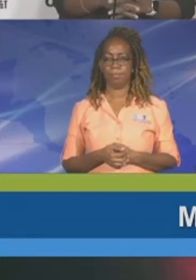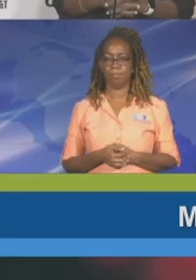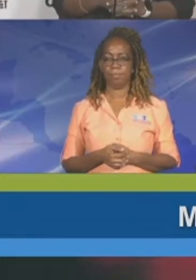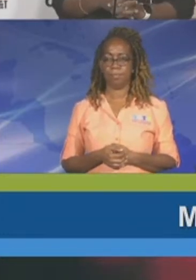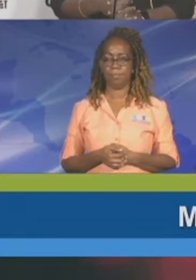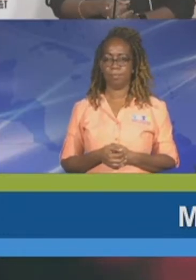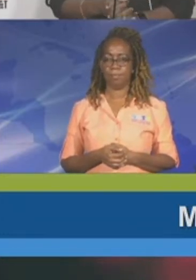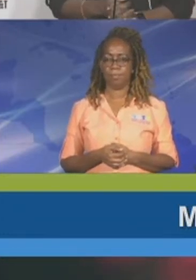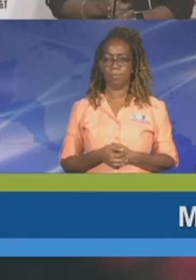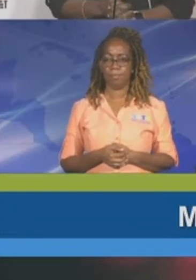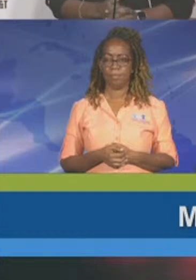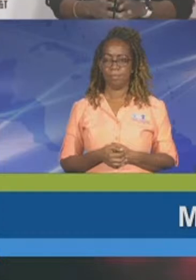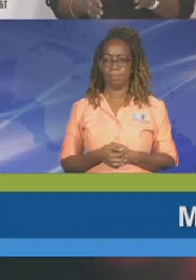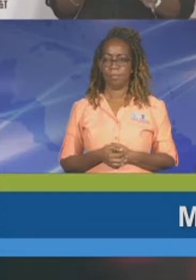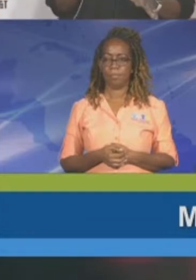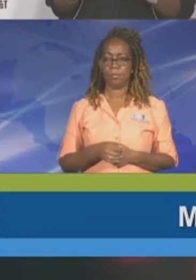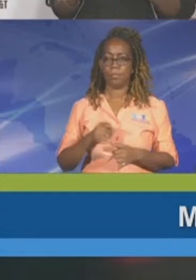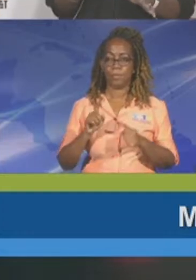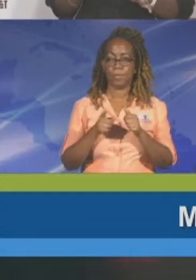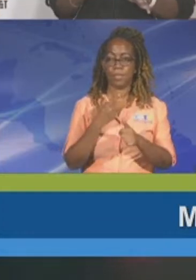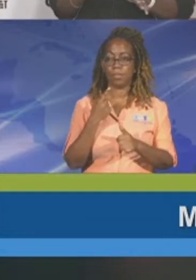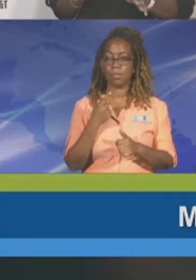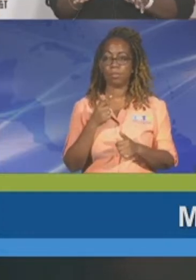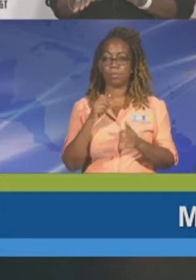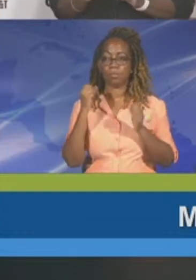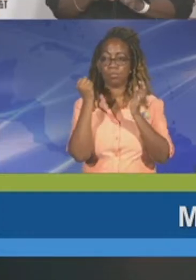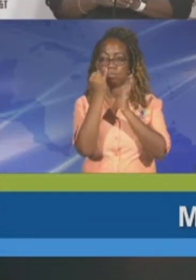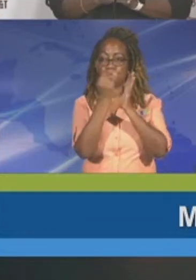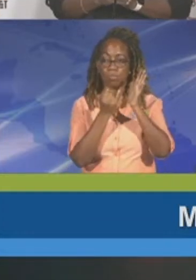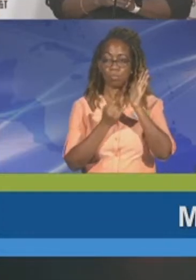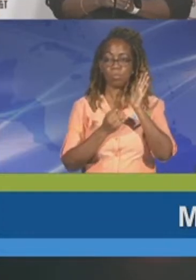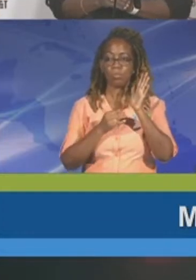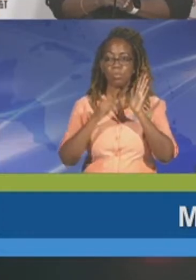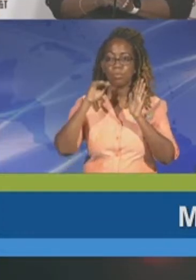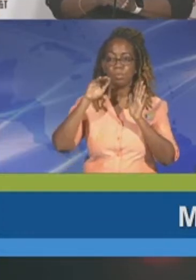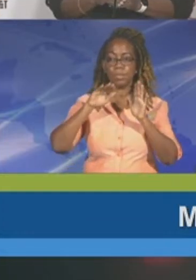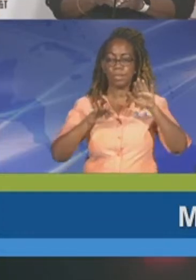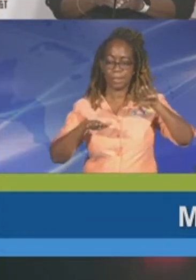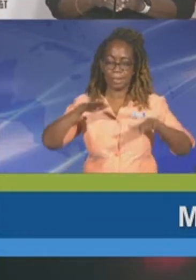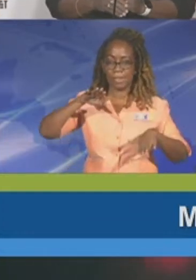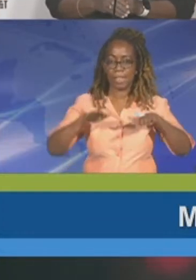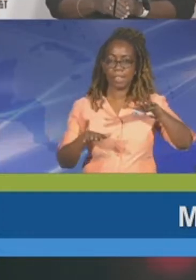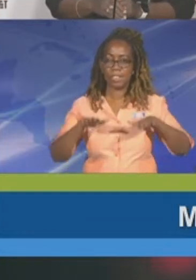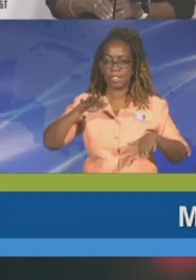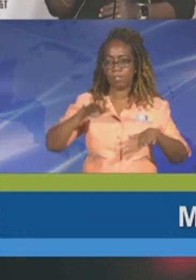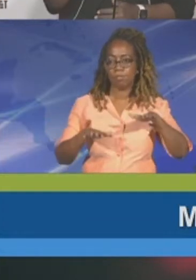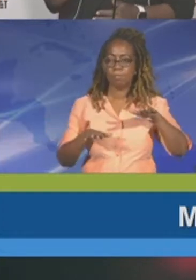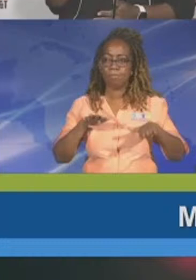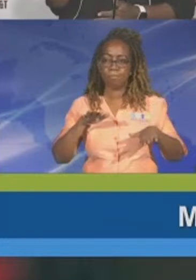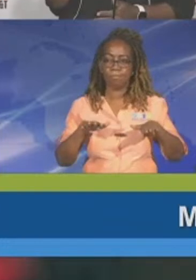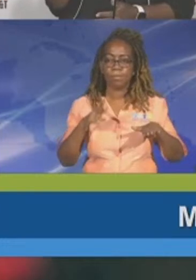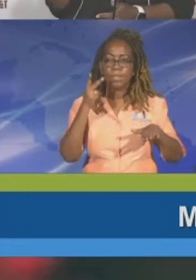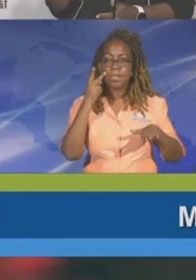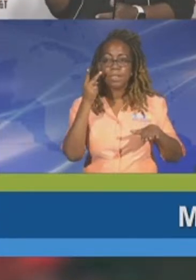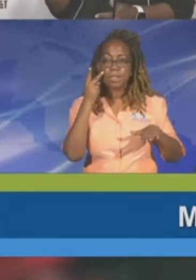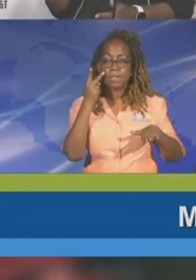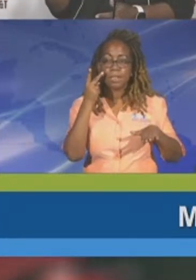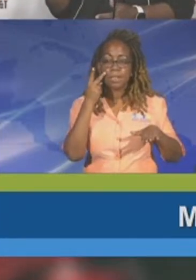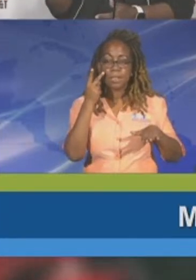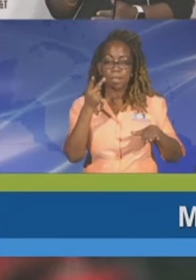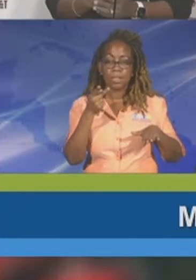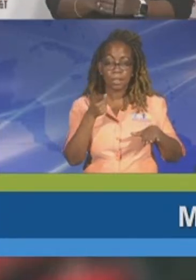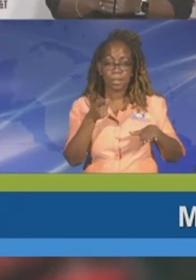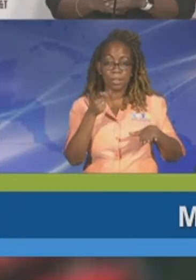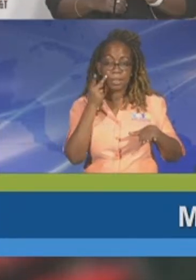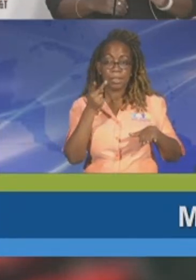us to the first drawing, which shows you a seesaw with somebody on it. And as you would see, on the high side, there's the